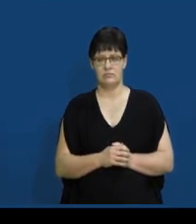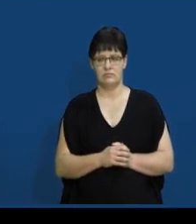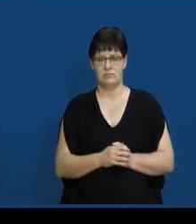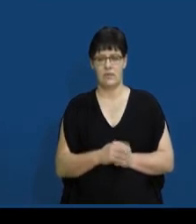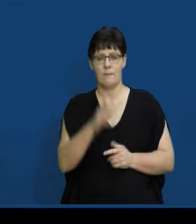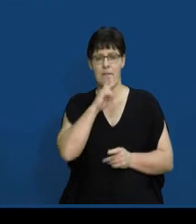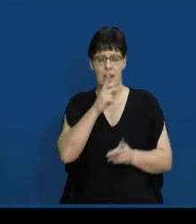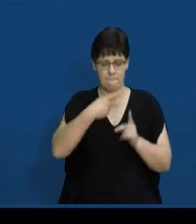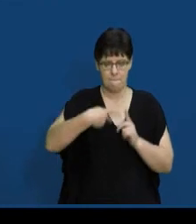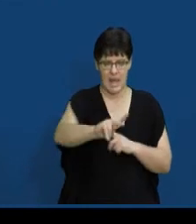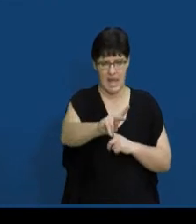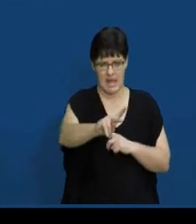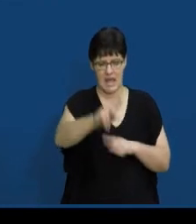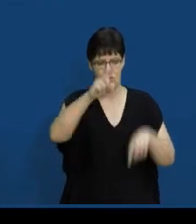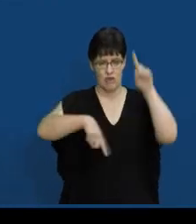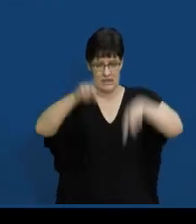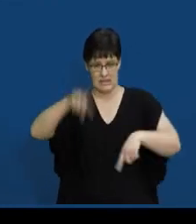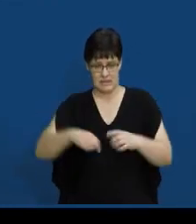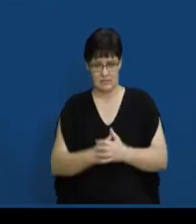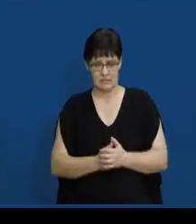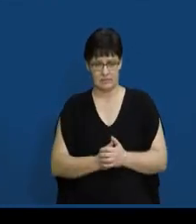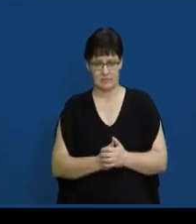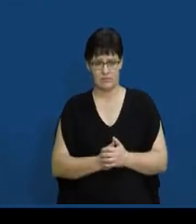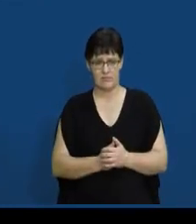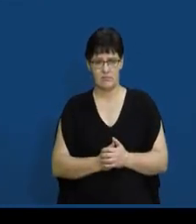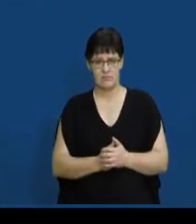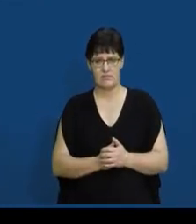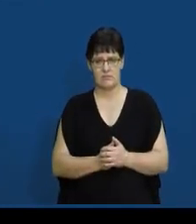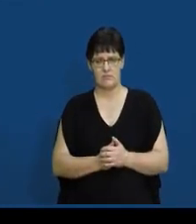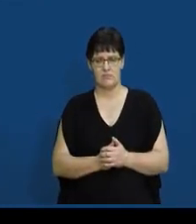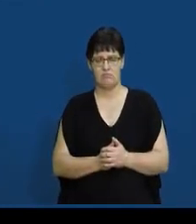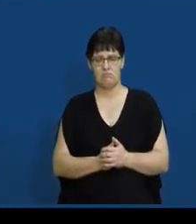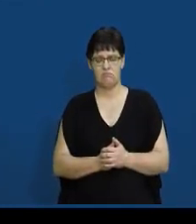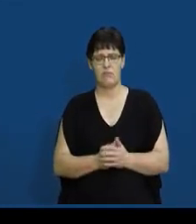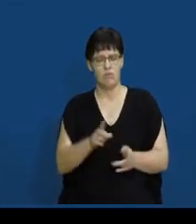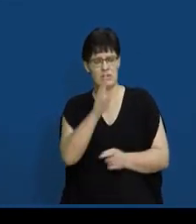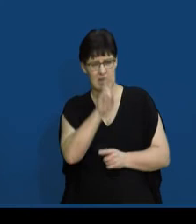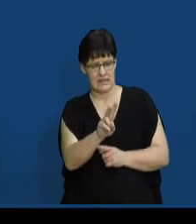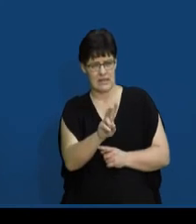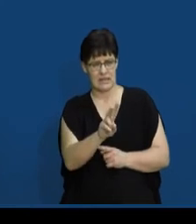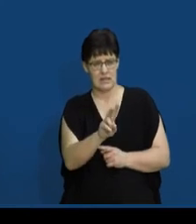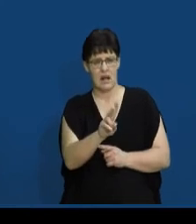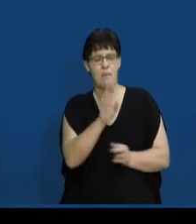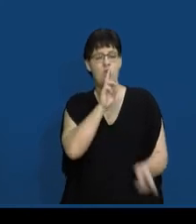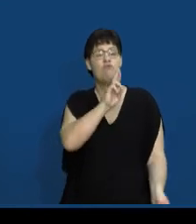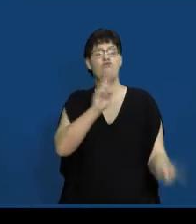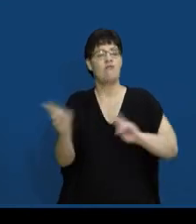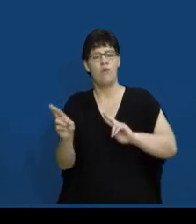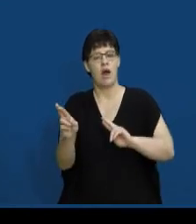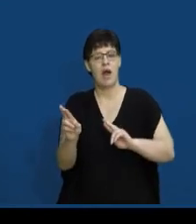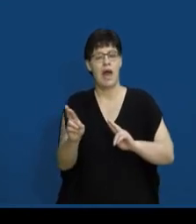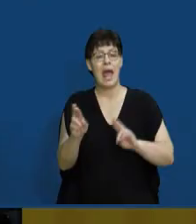payout rate. Now, you will notice that, again, I'm making a reference to past